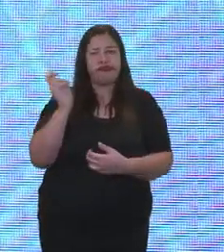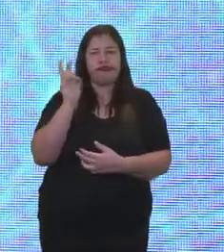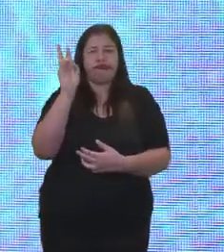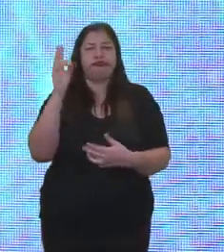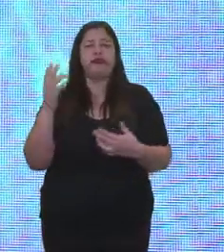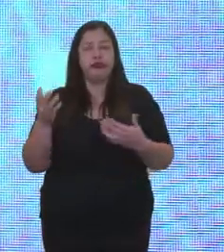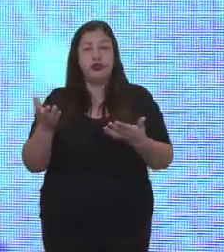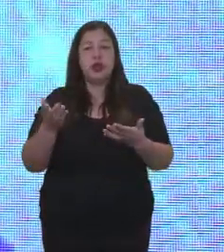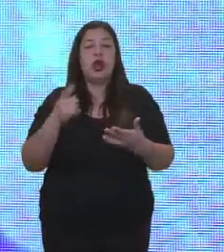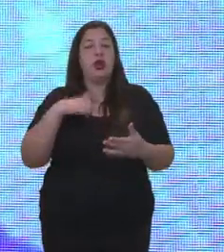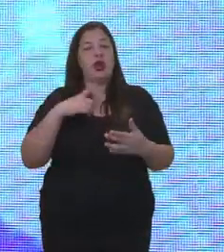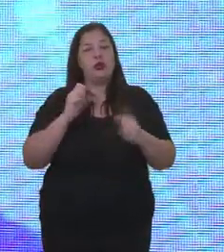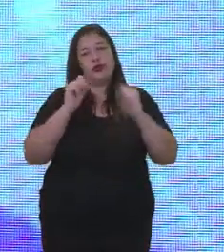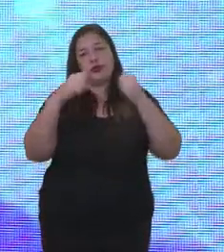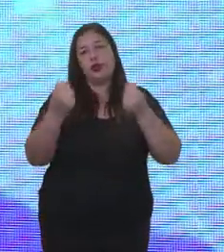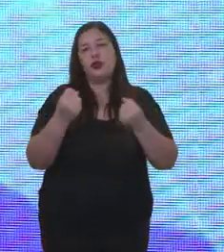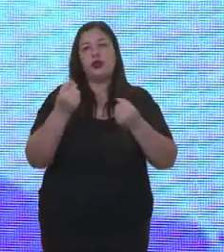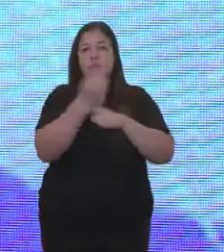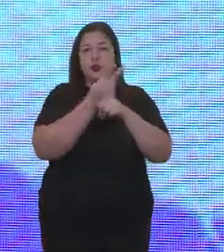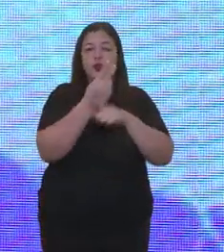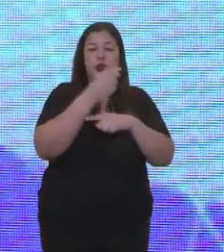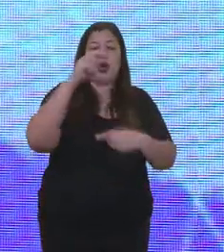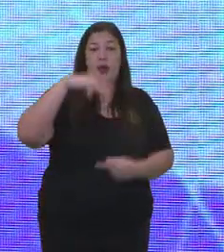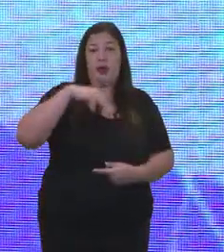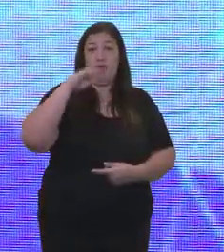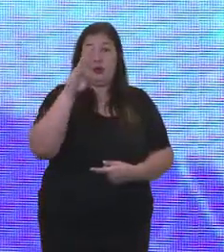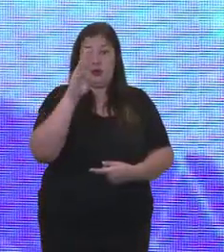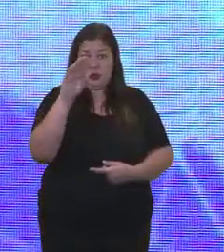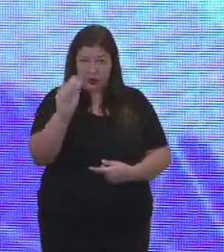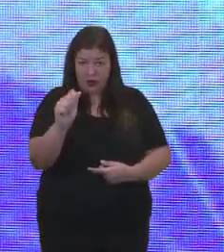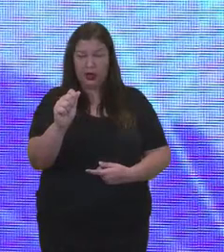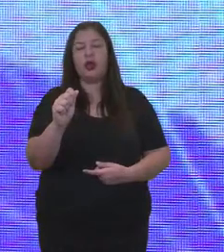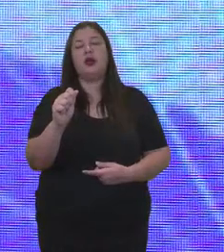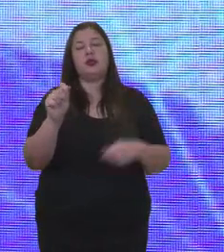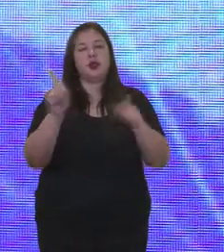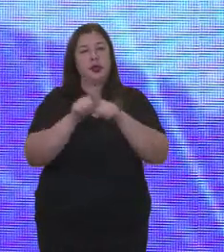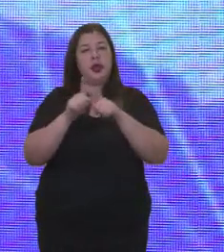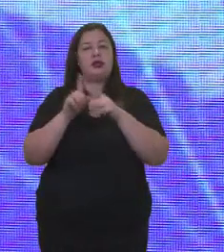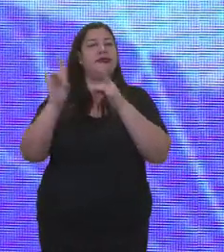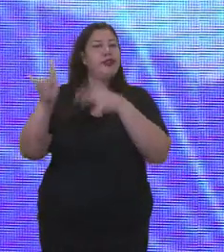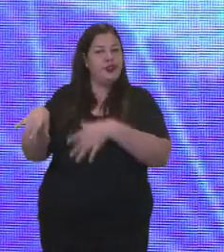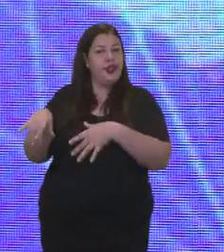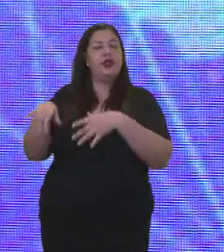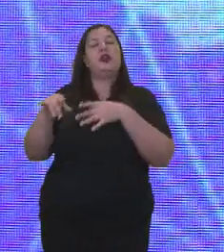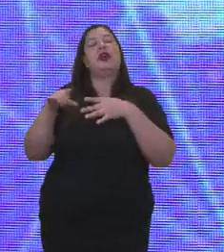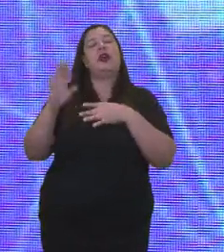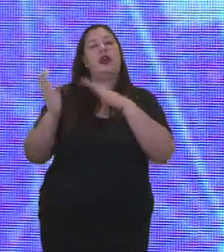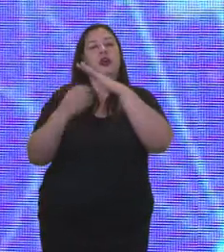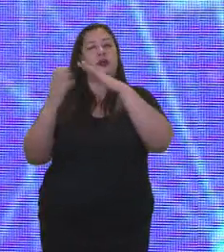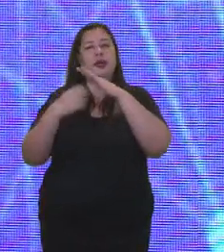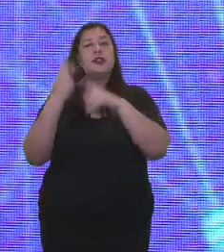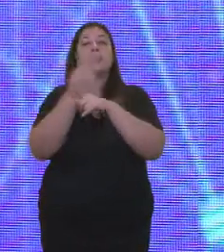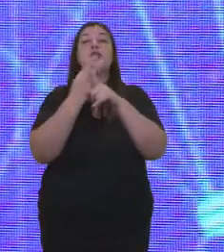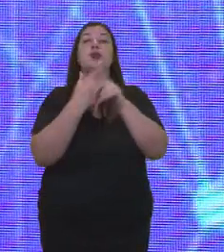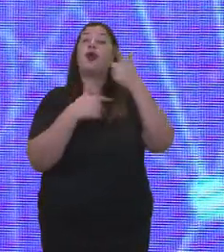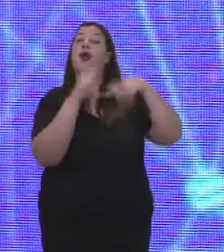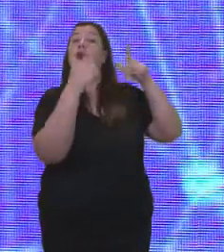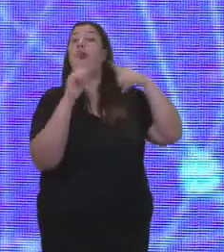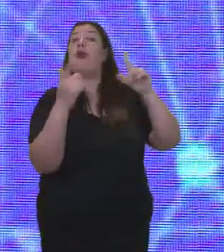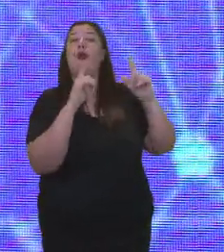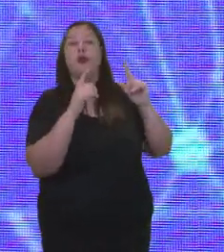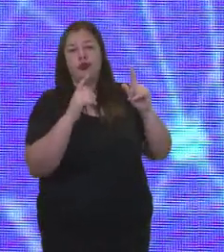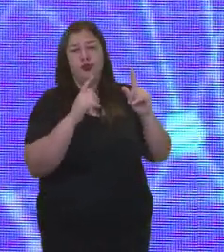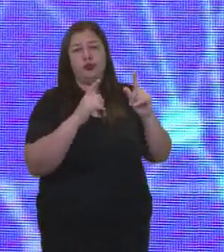the FEG. So I decided to leave the company and climb new horizons. So I